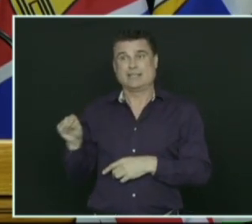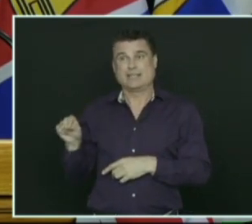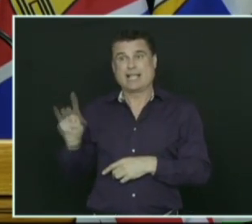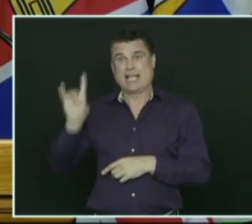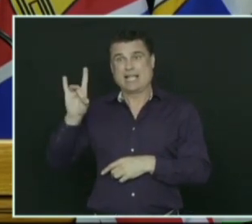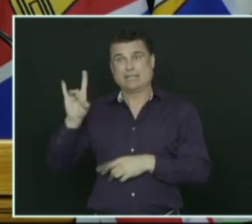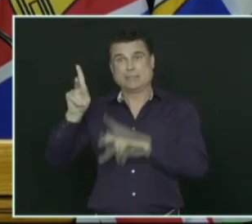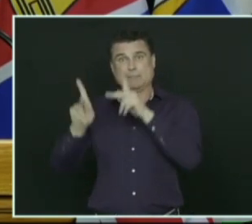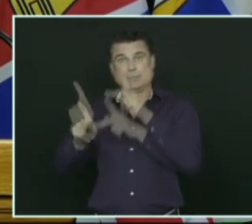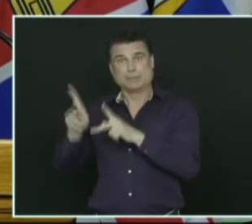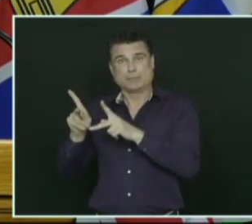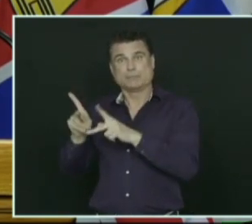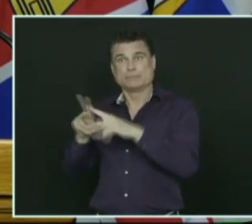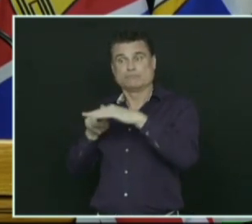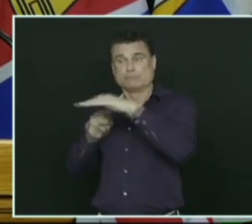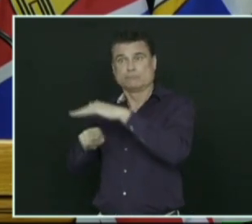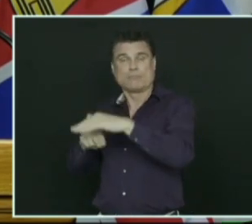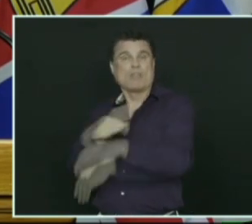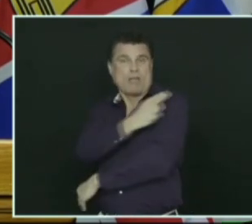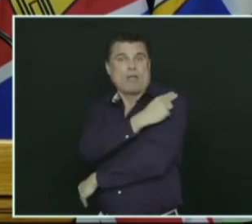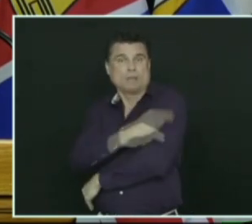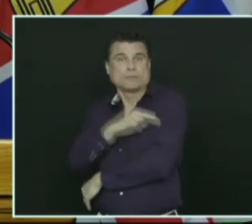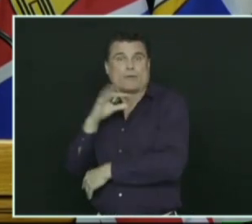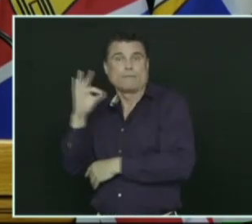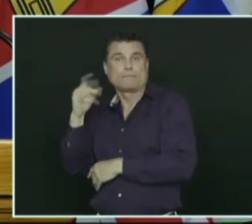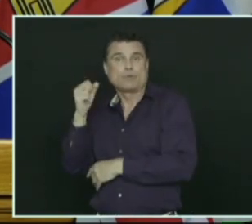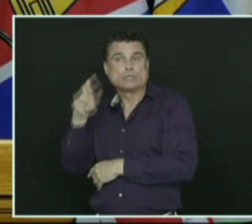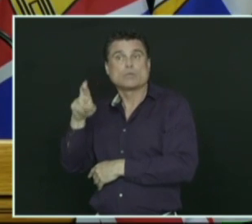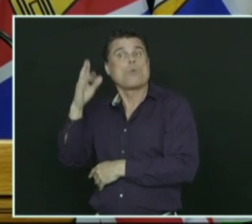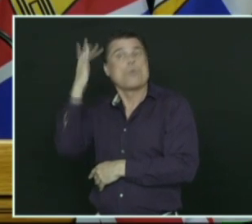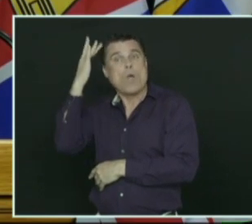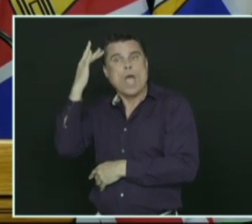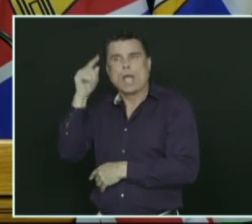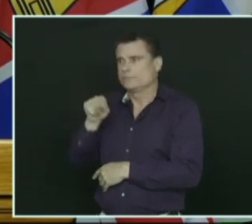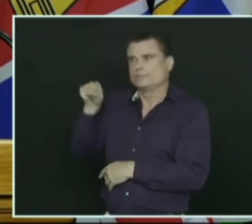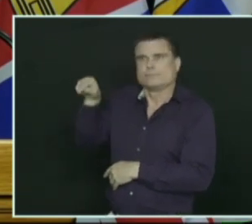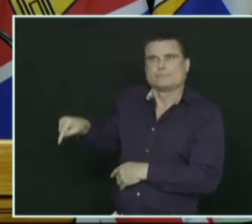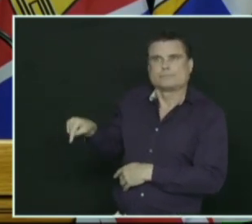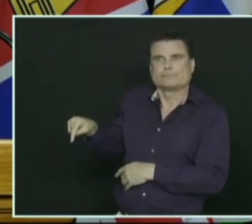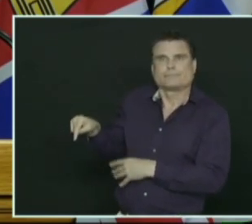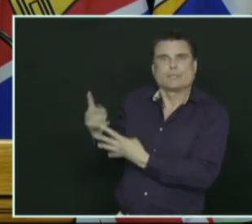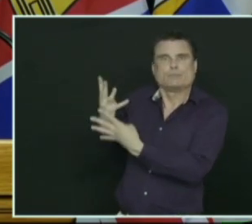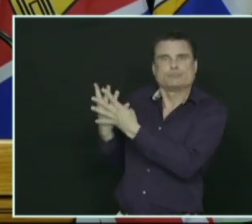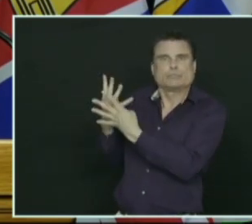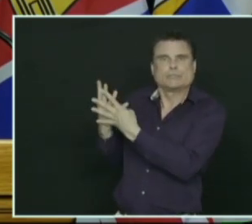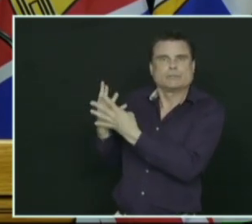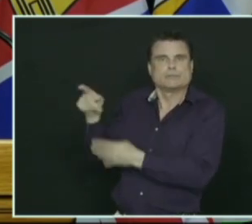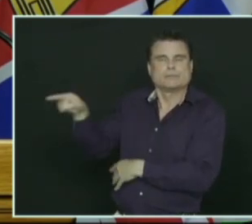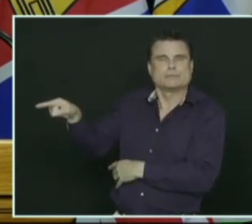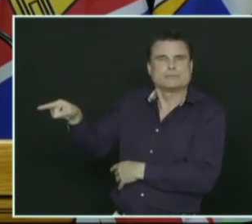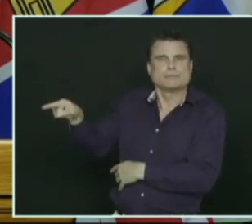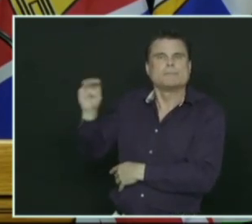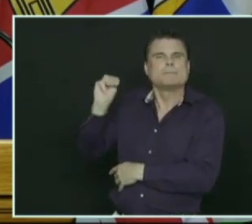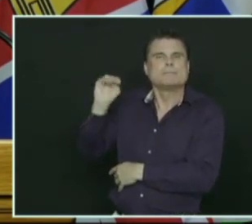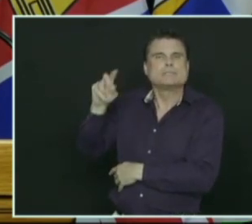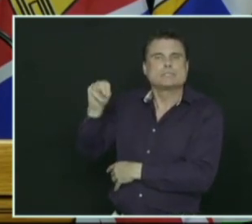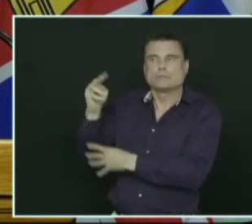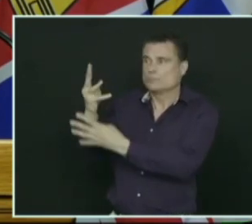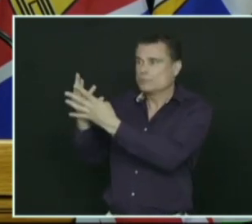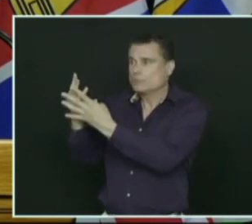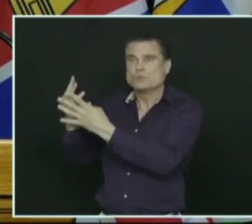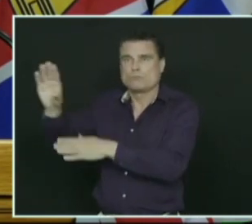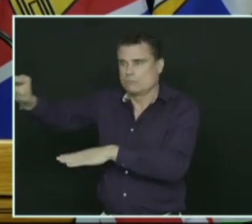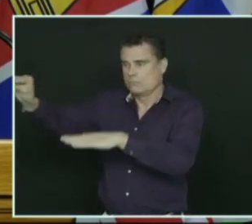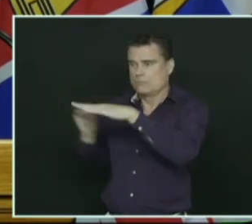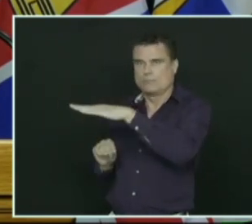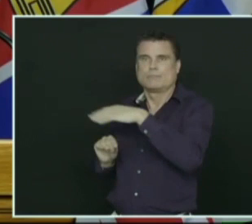Go ahead, Binder. Sorry, Dr. Henry. So I just wanted to ask you, at the federal level, there's been a lot of talk about outbreaks at